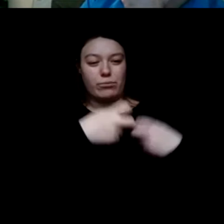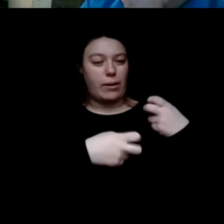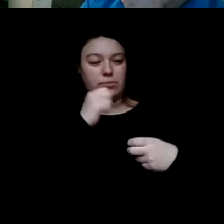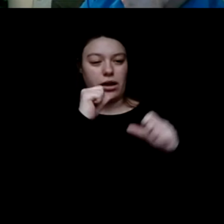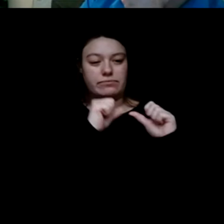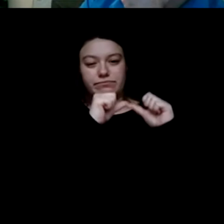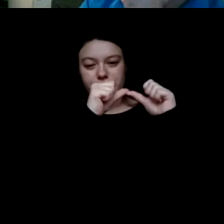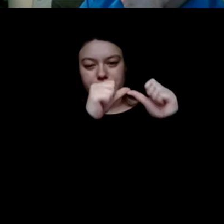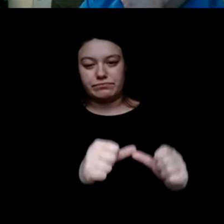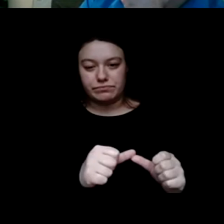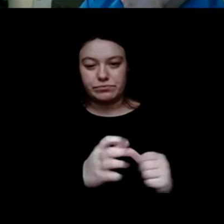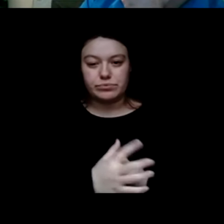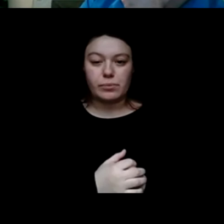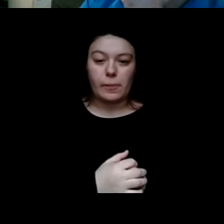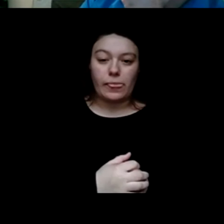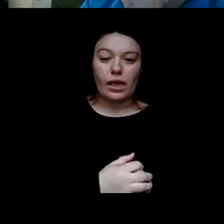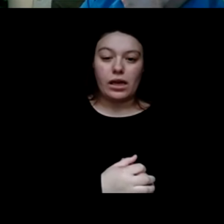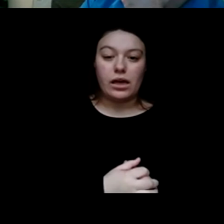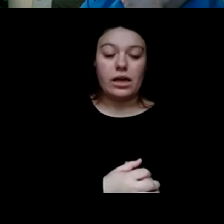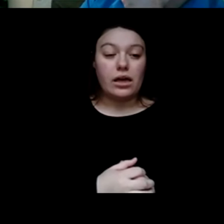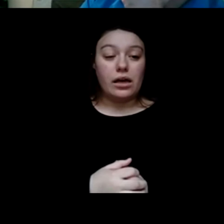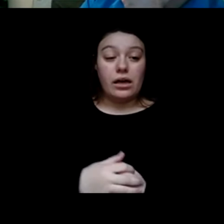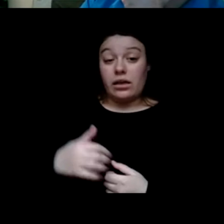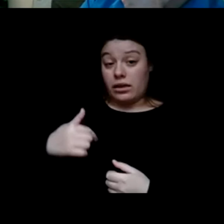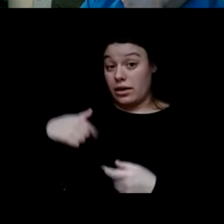Yeah, I mean, I agree with what